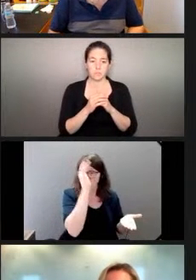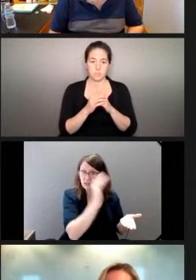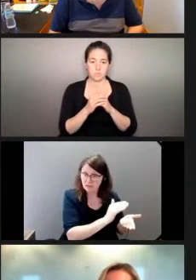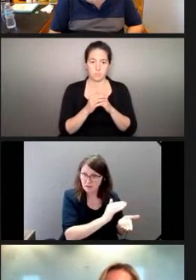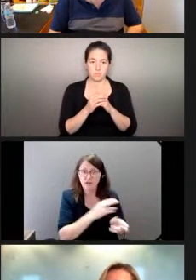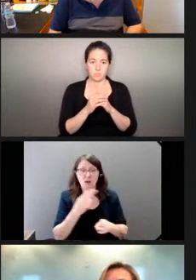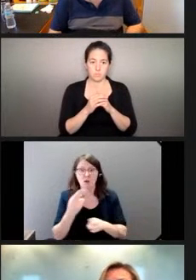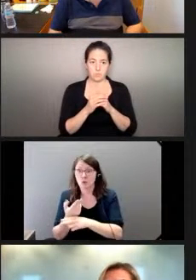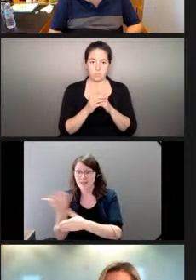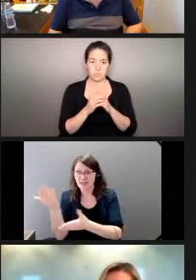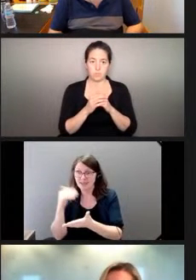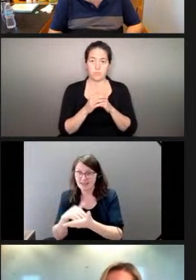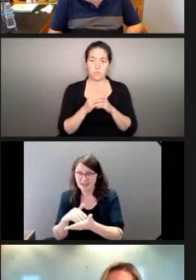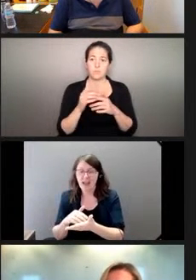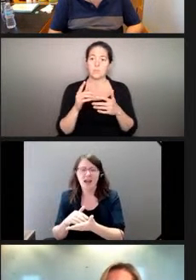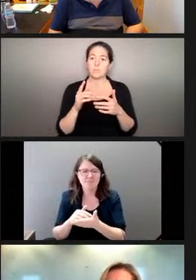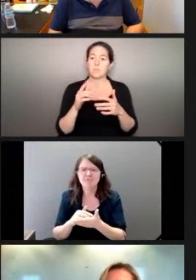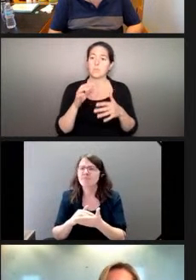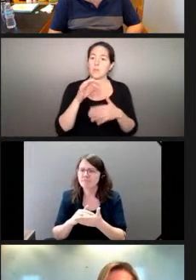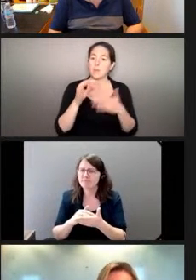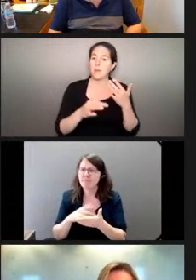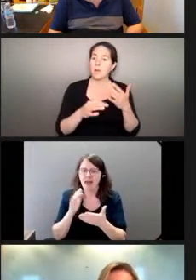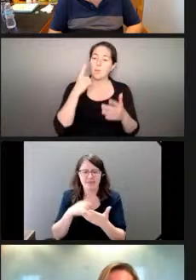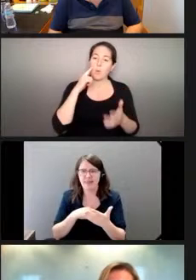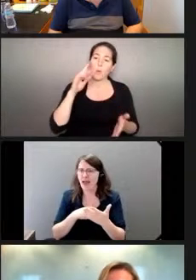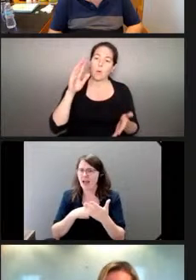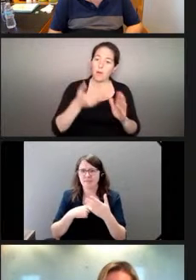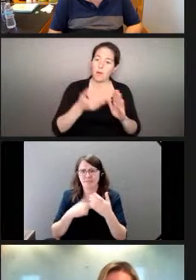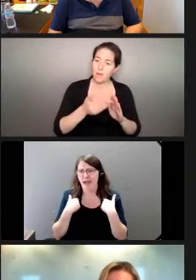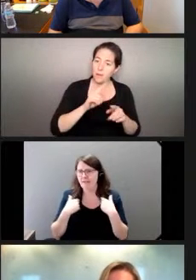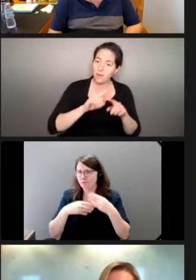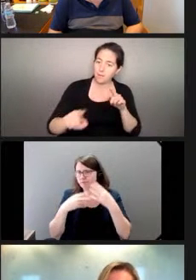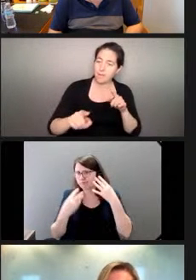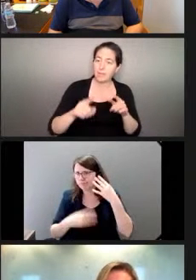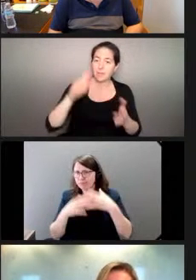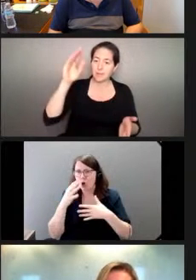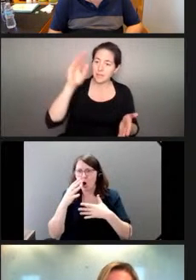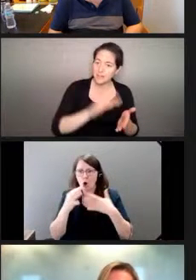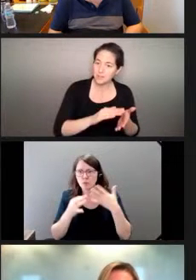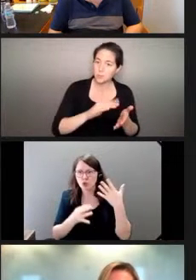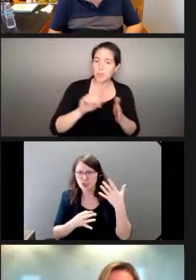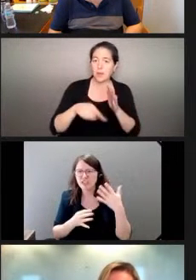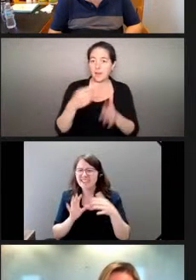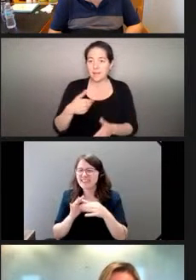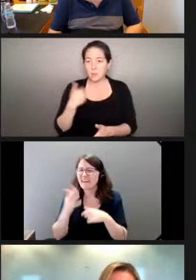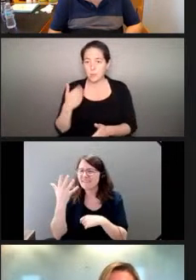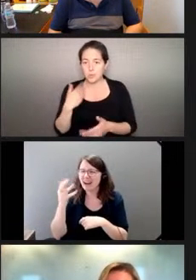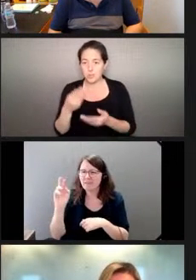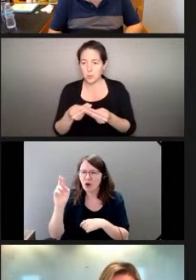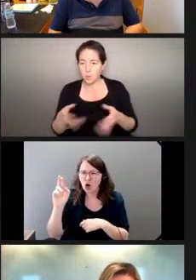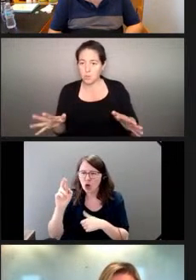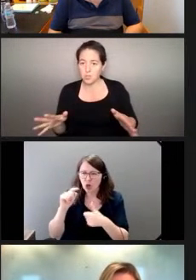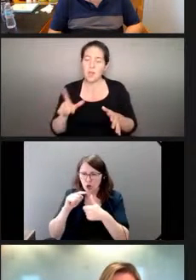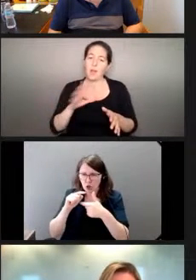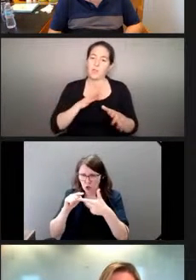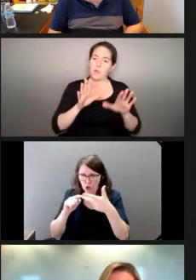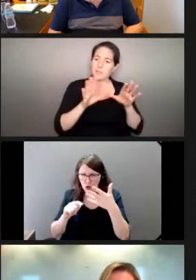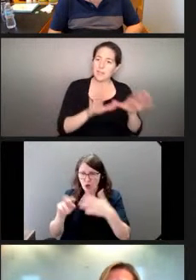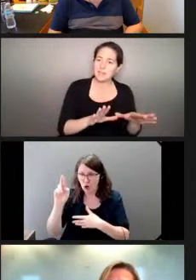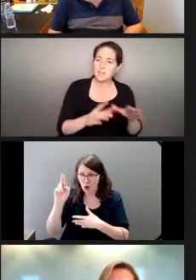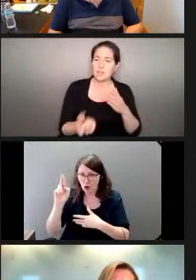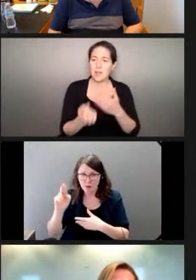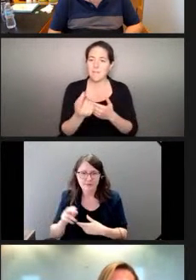different options that focus on those earlier R's within the 5 R's hierarchy. So you see a couple examples